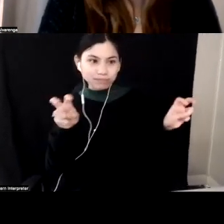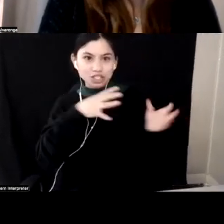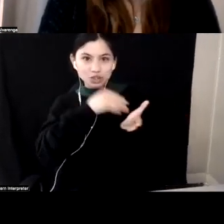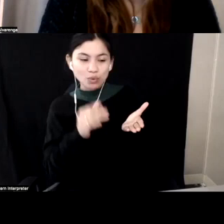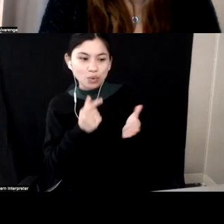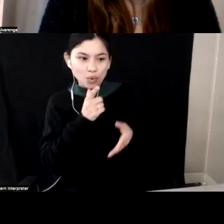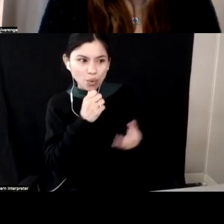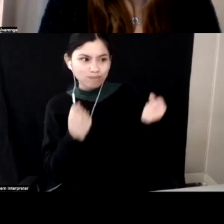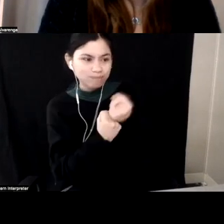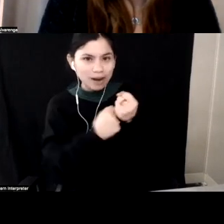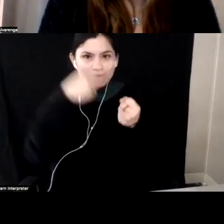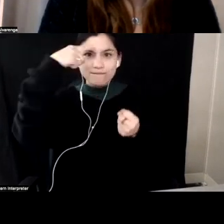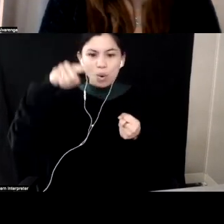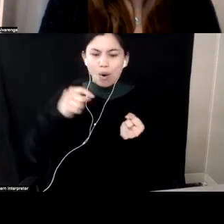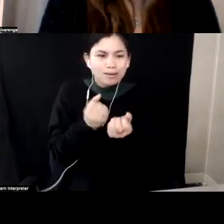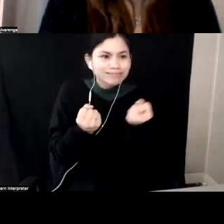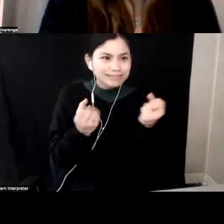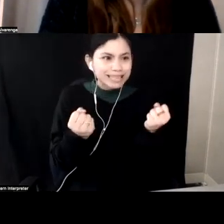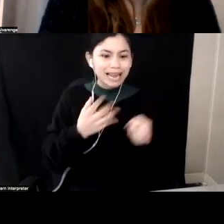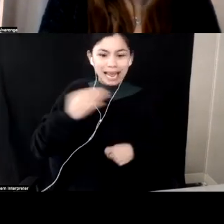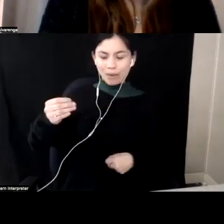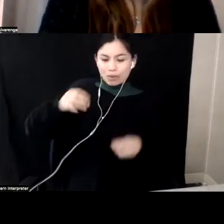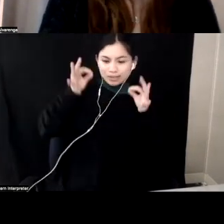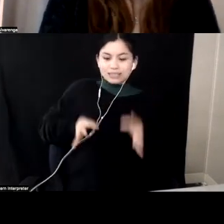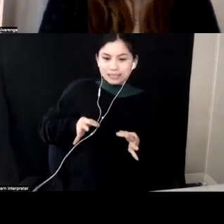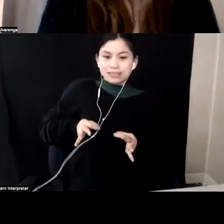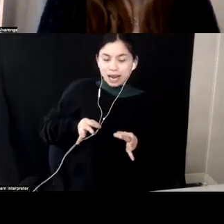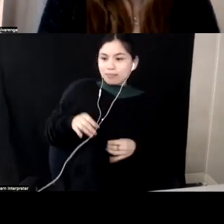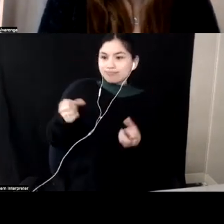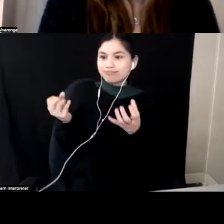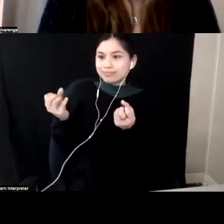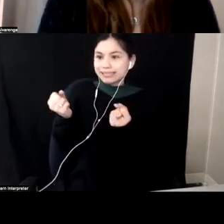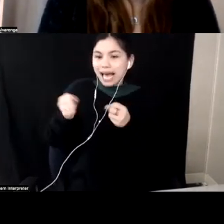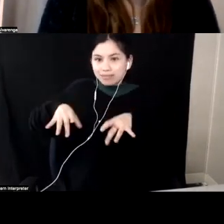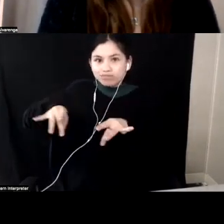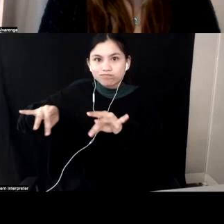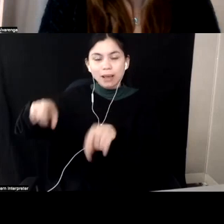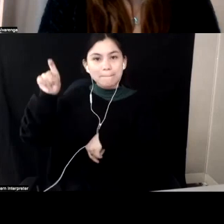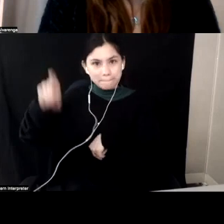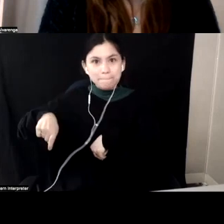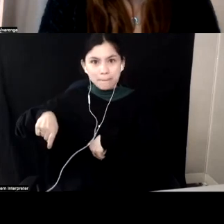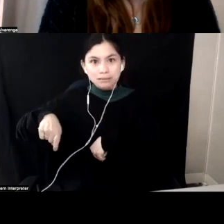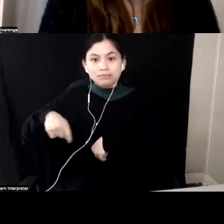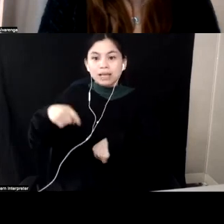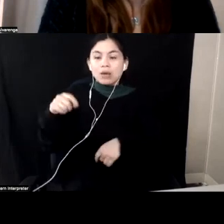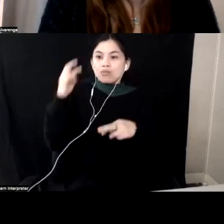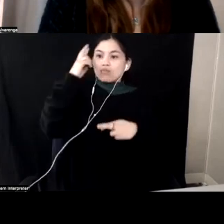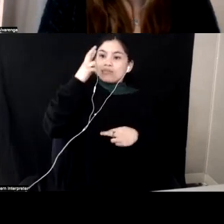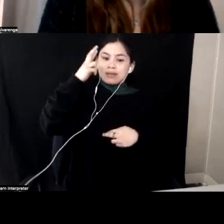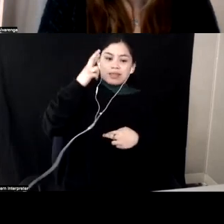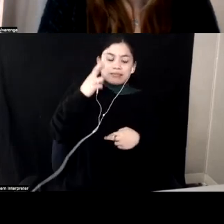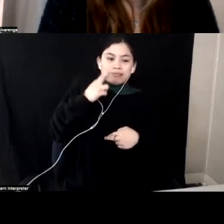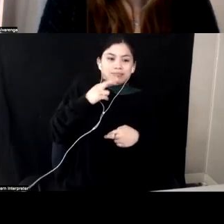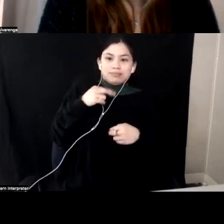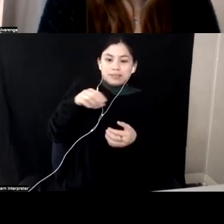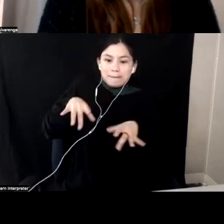sign language for her. And it was the best decision we ever made because she never fell behind in communication.